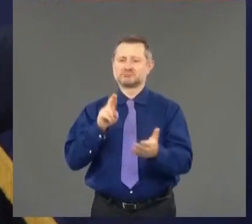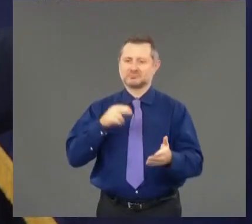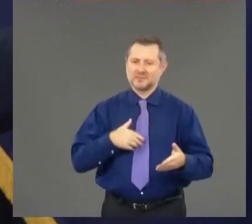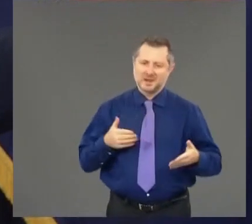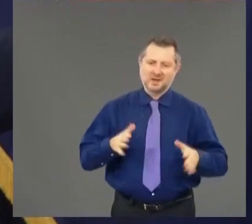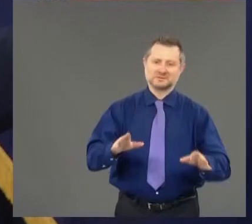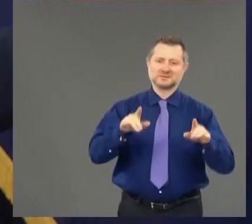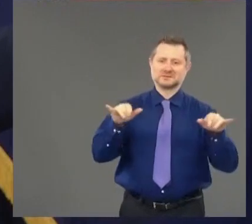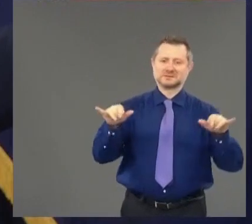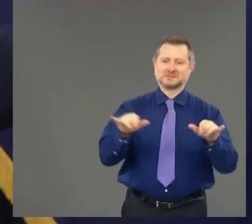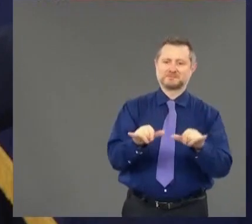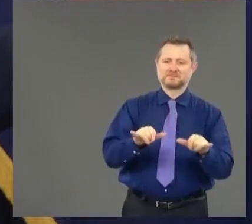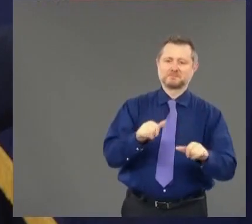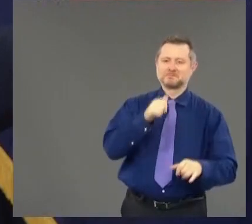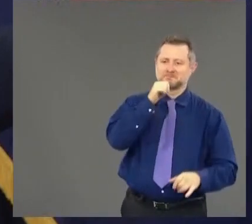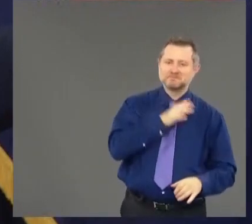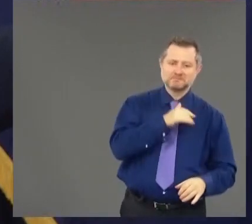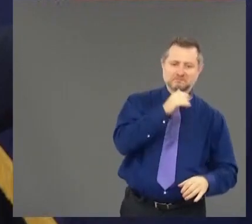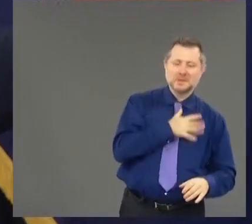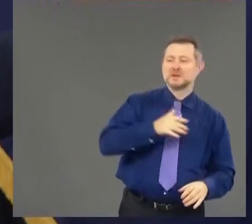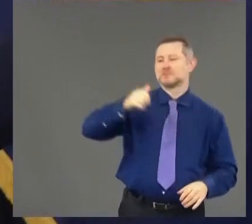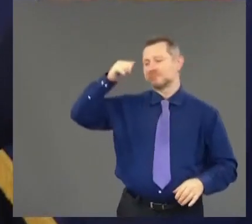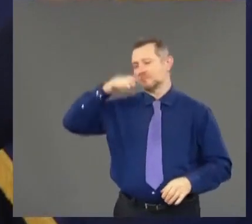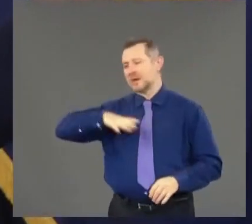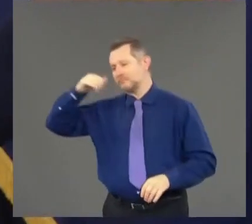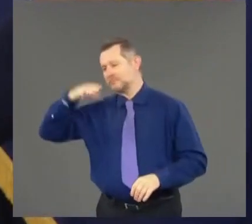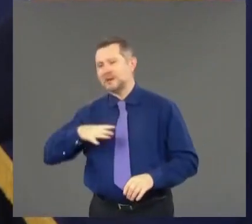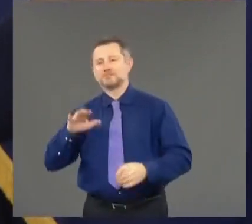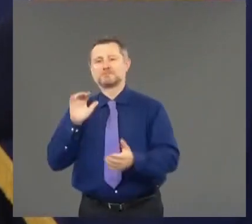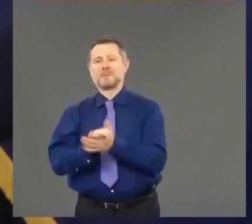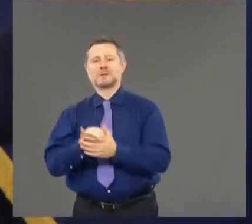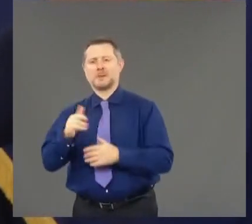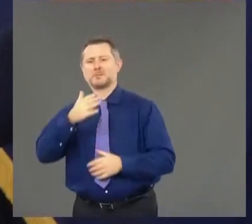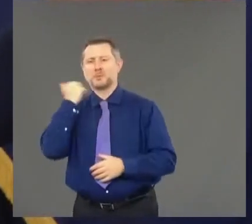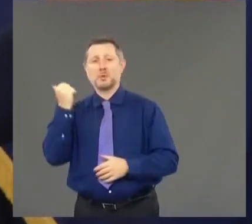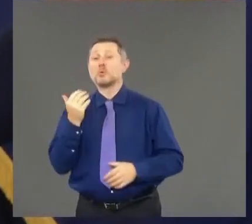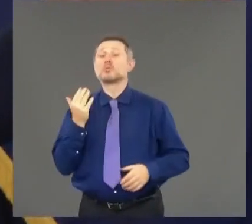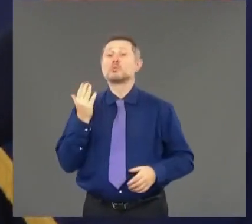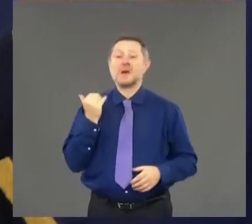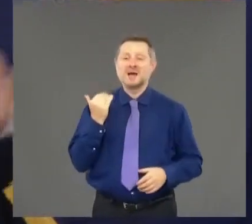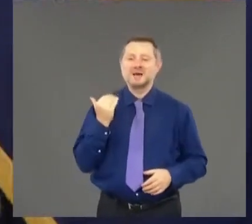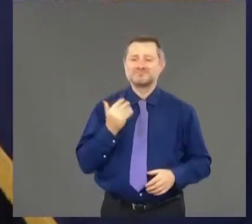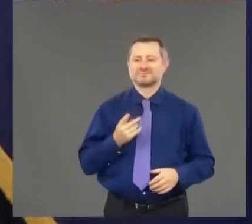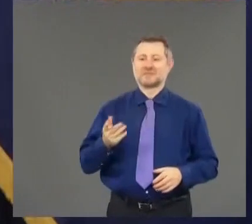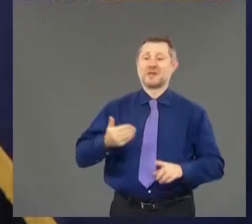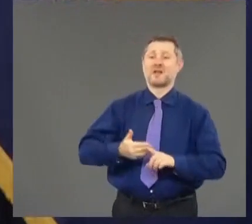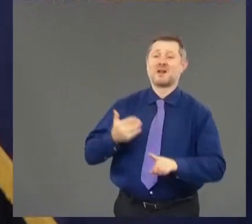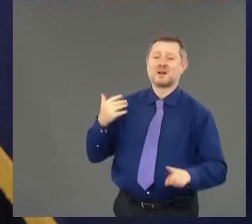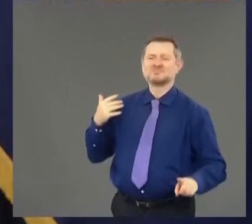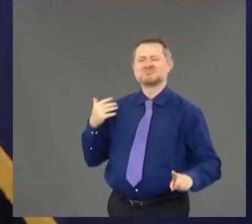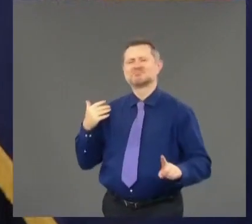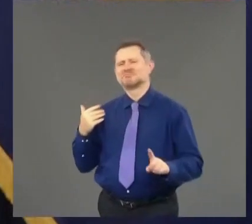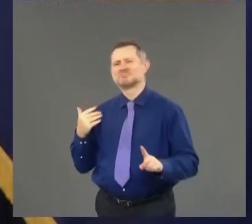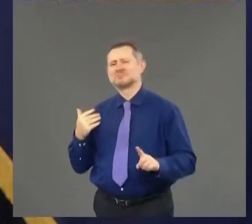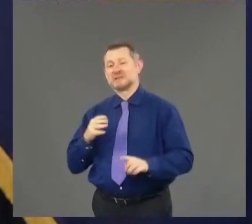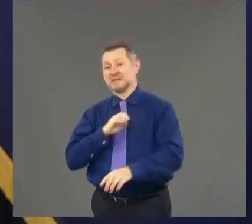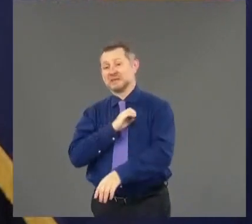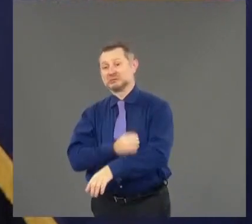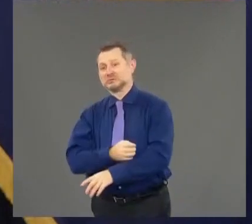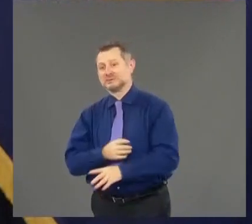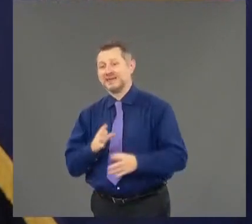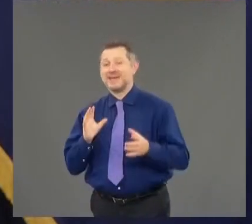marry. Why? Because that took the energy and brought